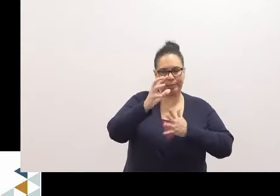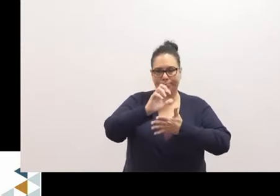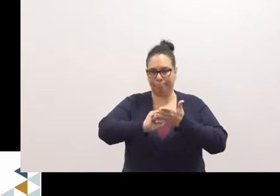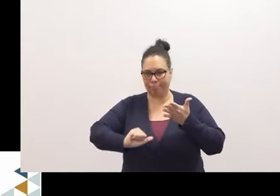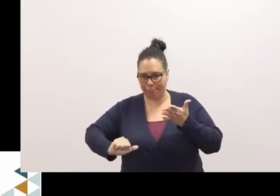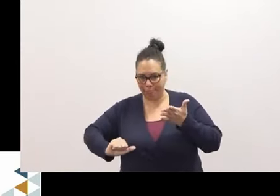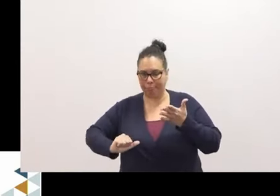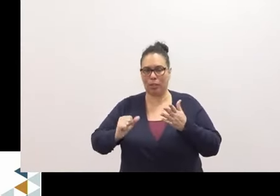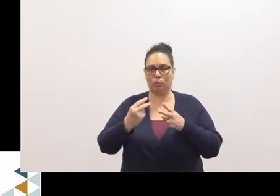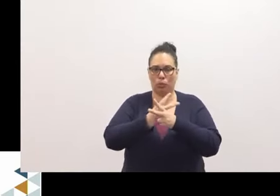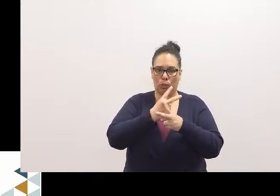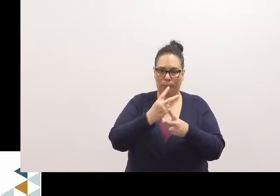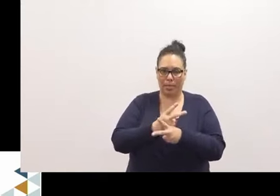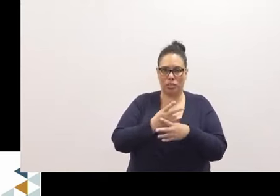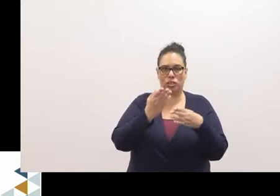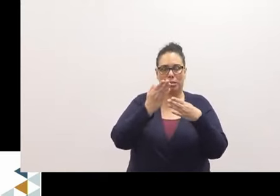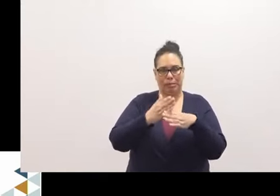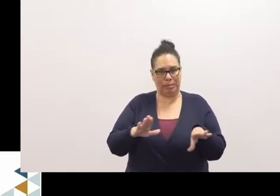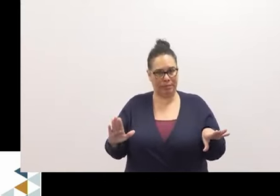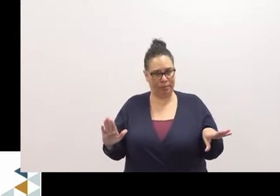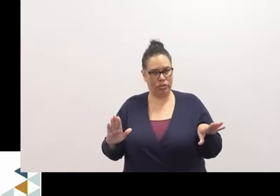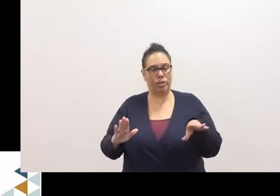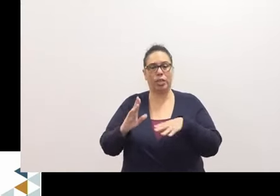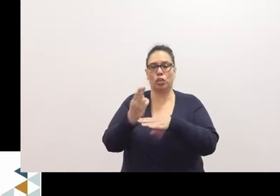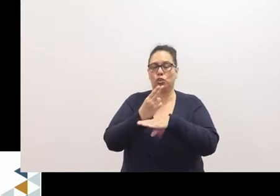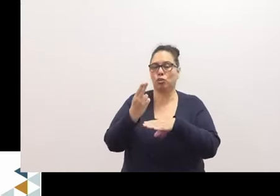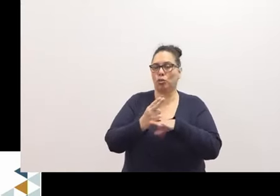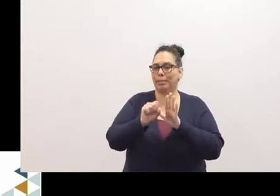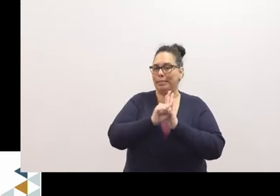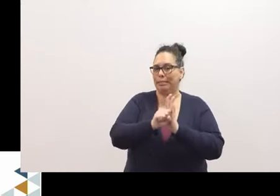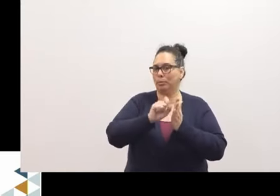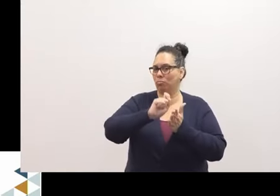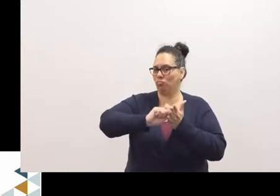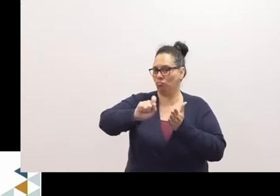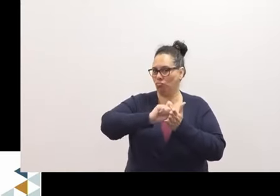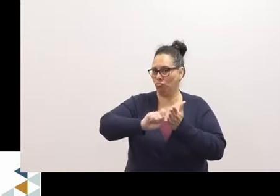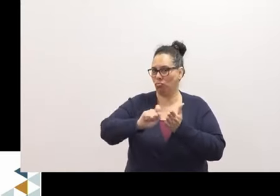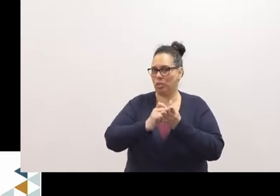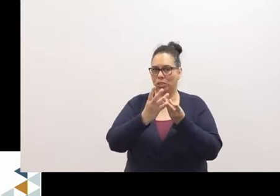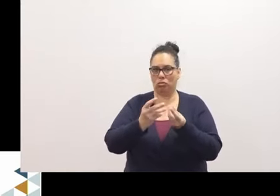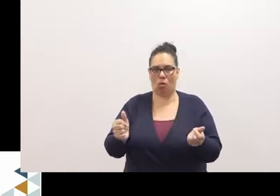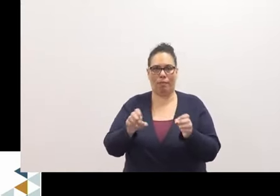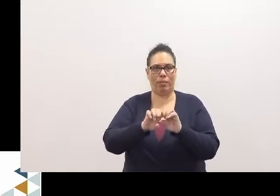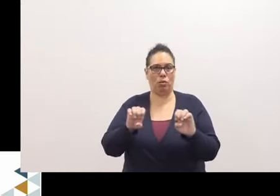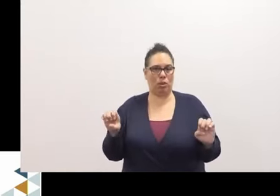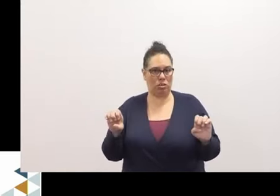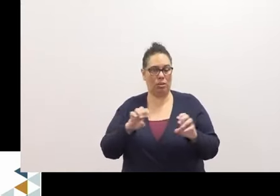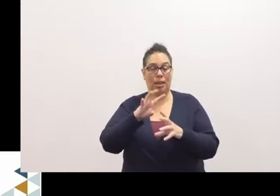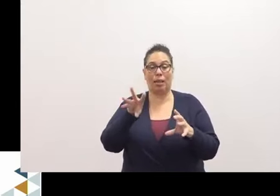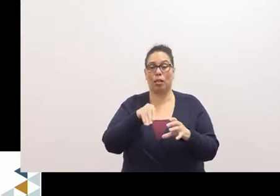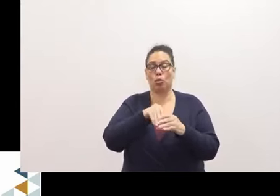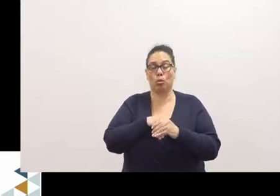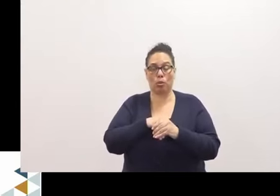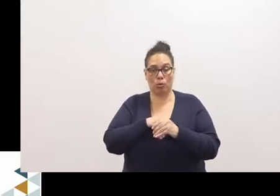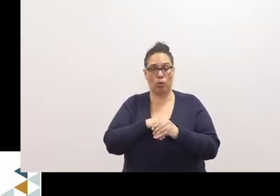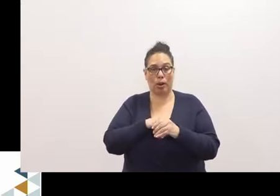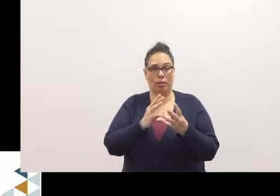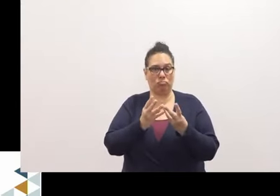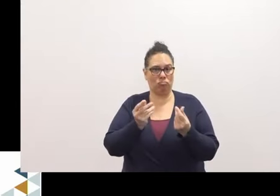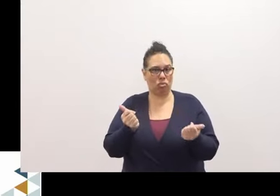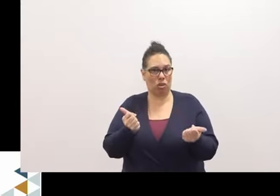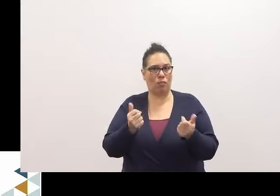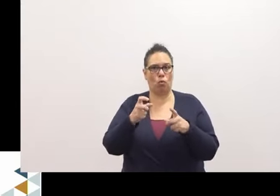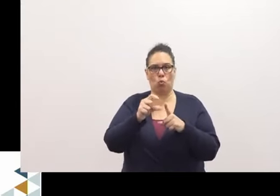subtraction, multiplication, division, and using symbols to write and solve equations, including those to solve